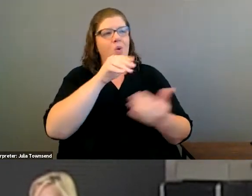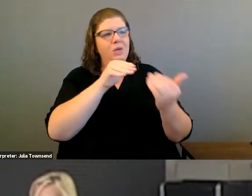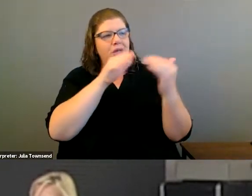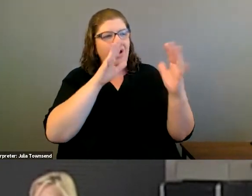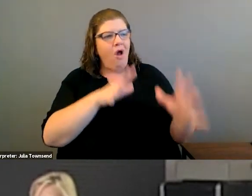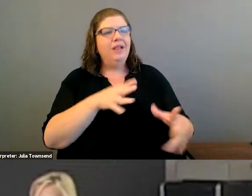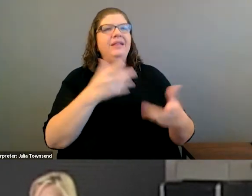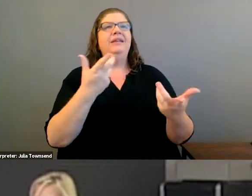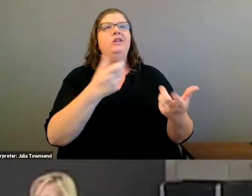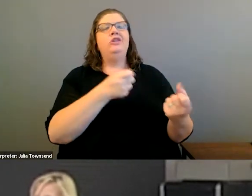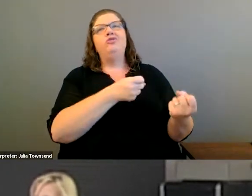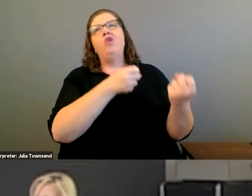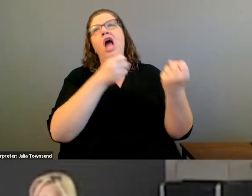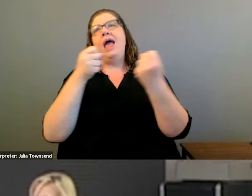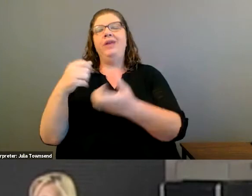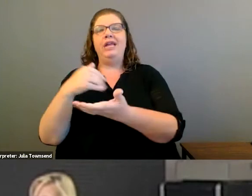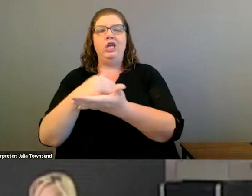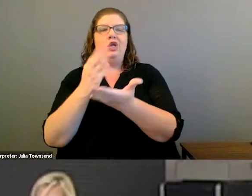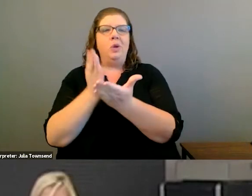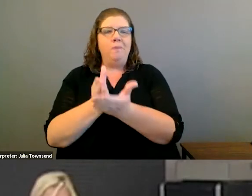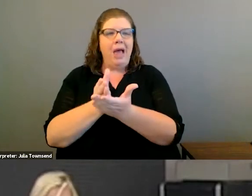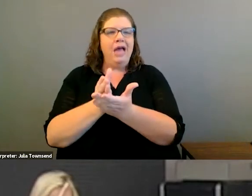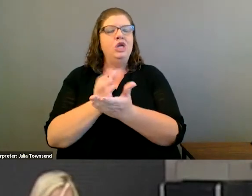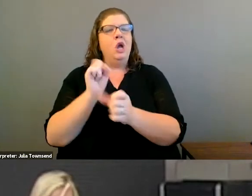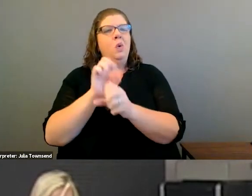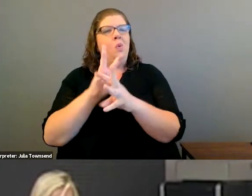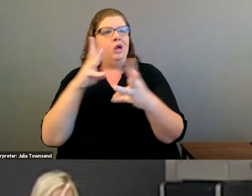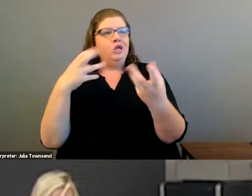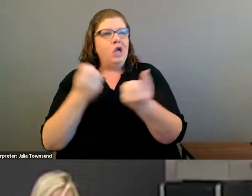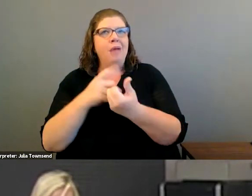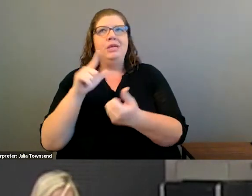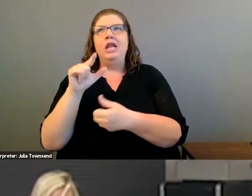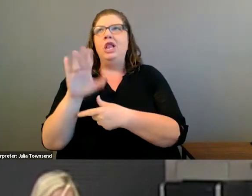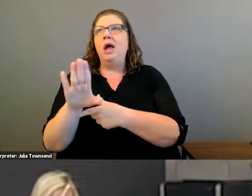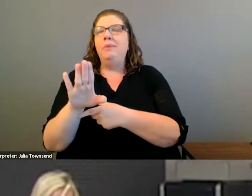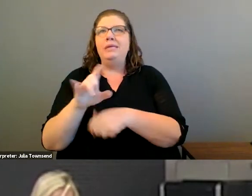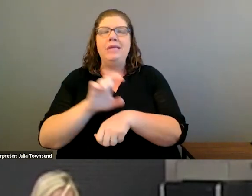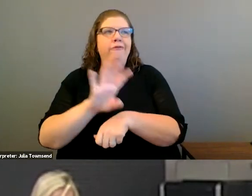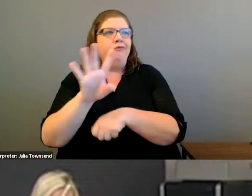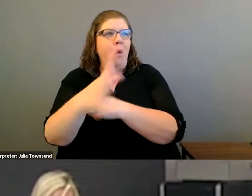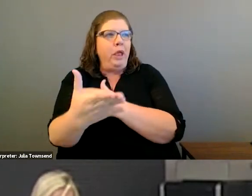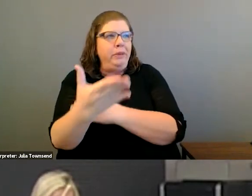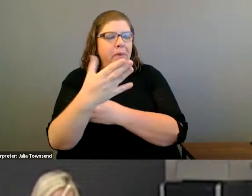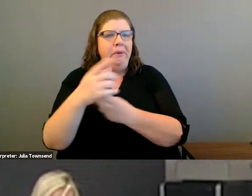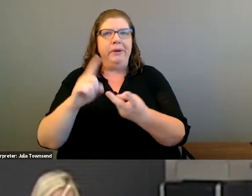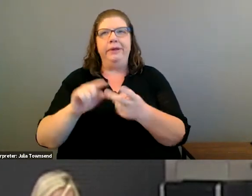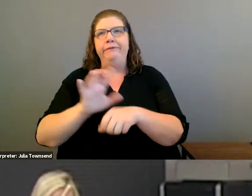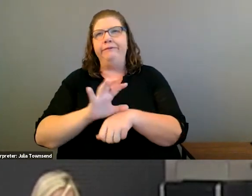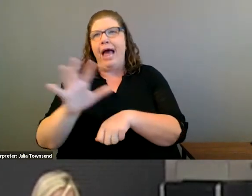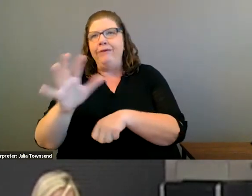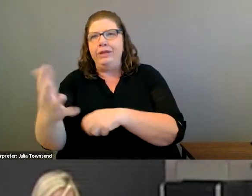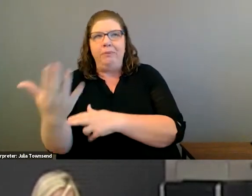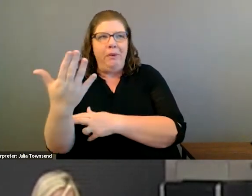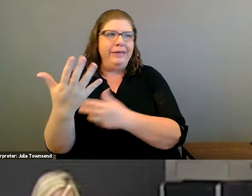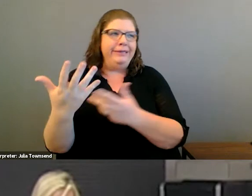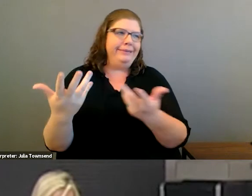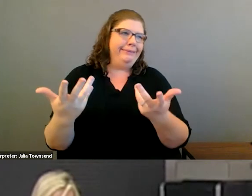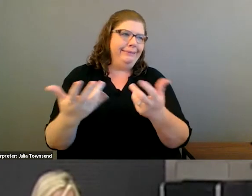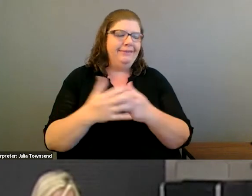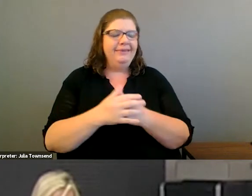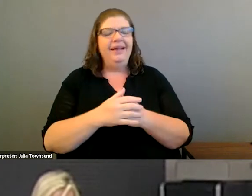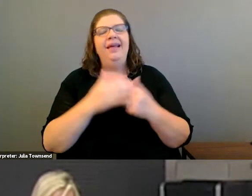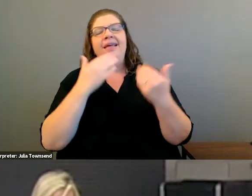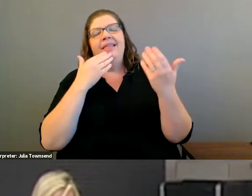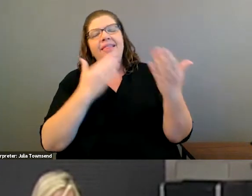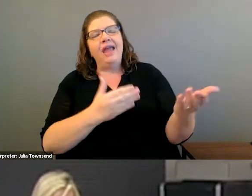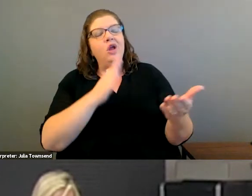down to budget workshops down in Long Beach at 4 in the morning, 5 in the morning. So thank you. I know that in your